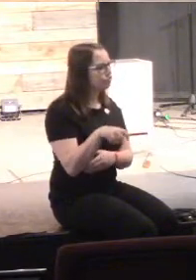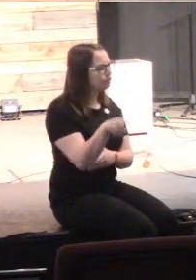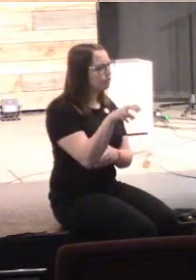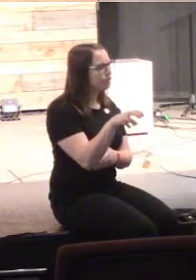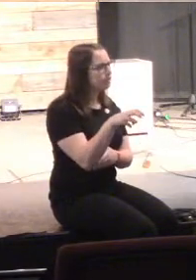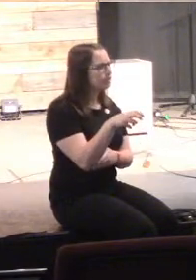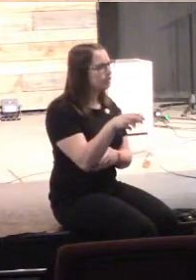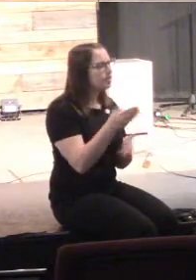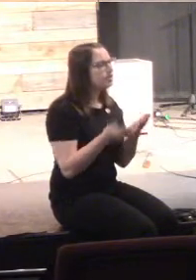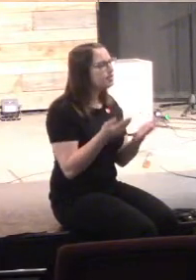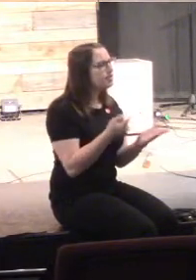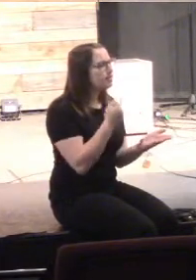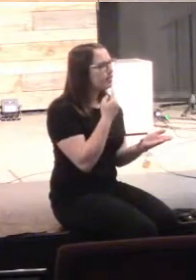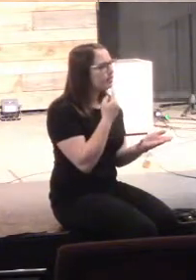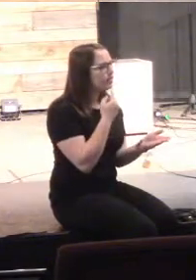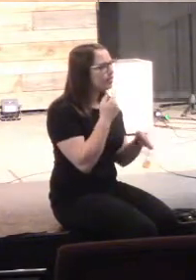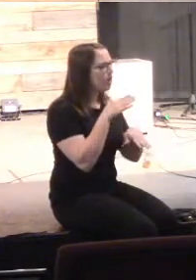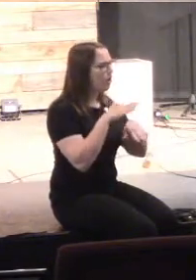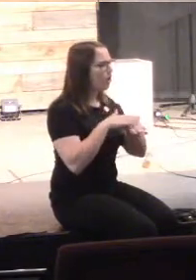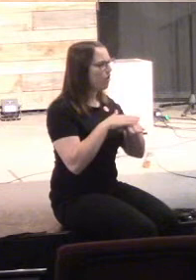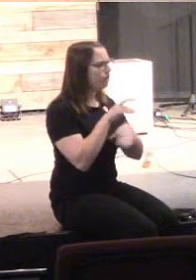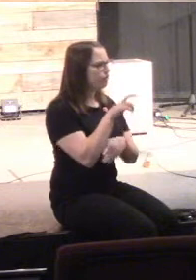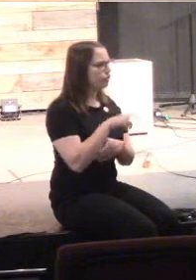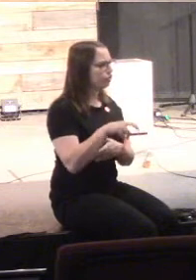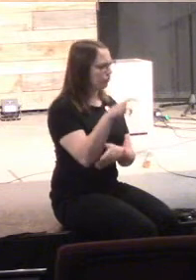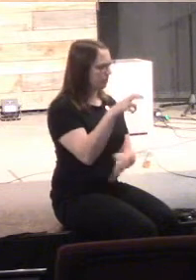a journey of disgust.